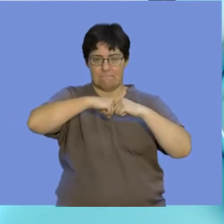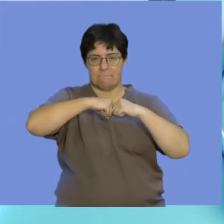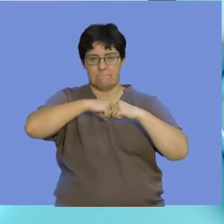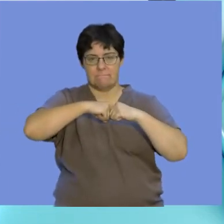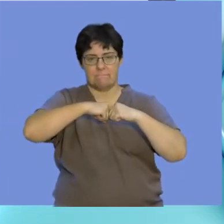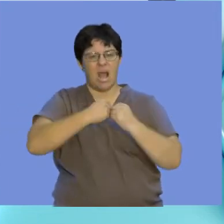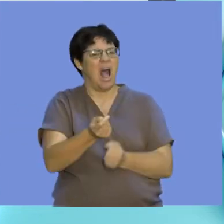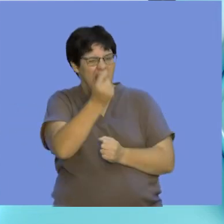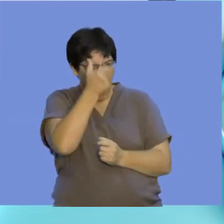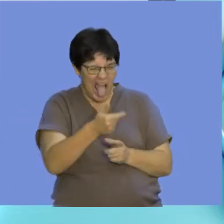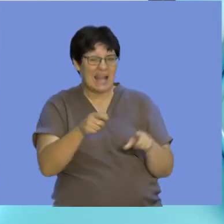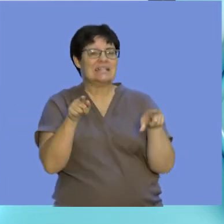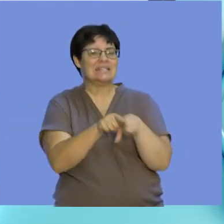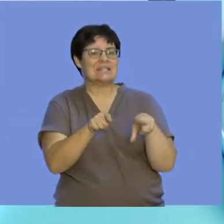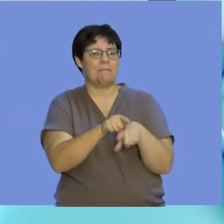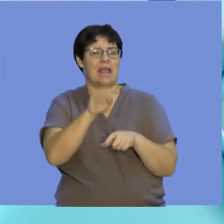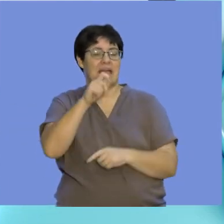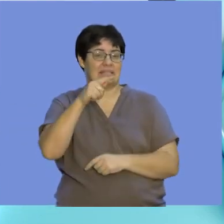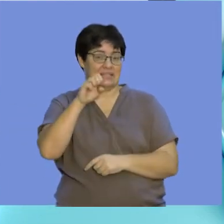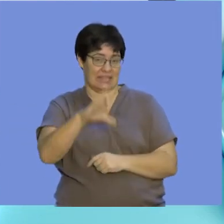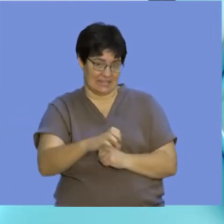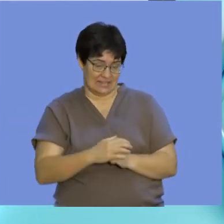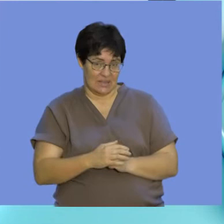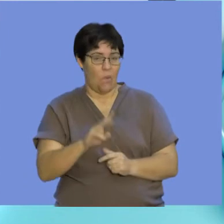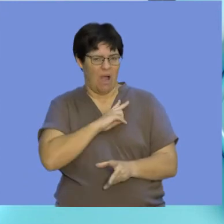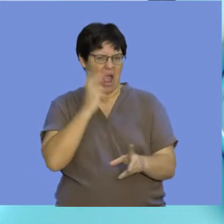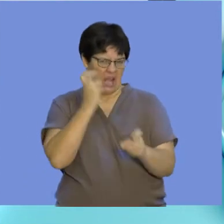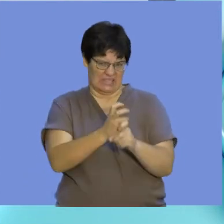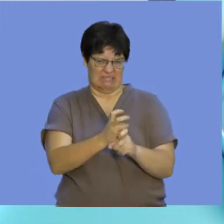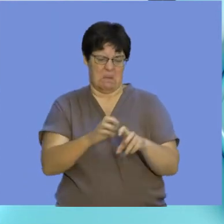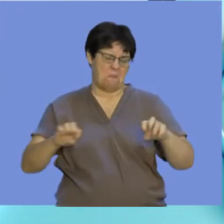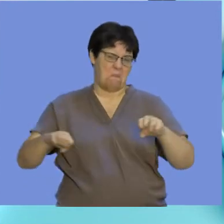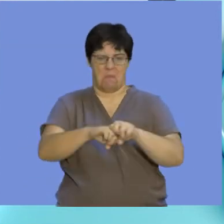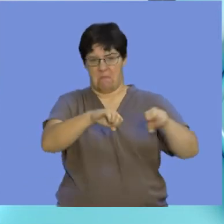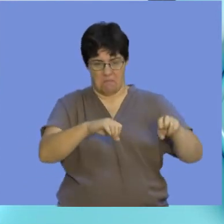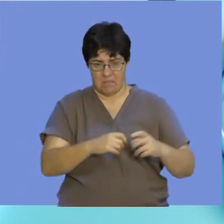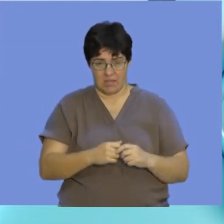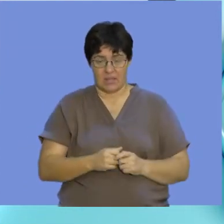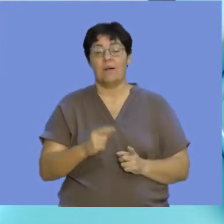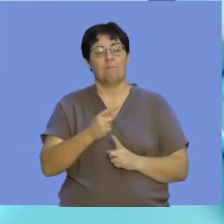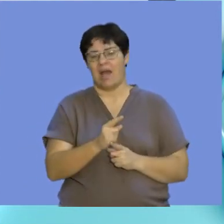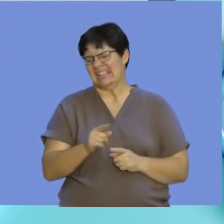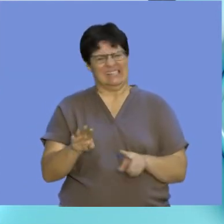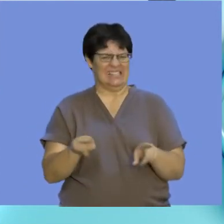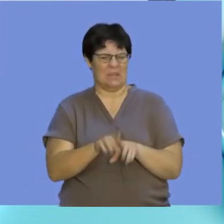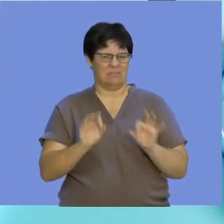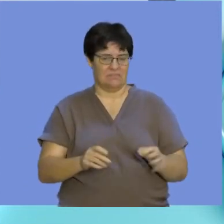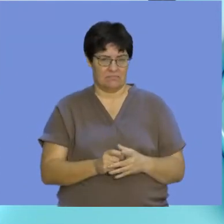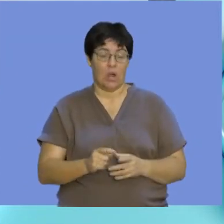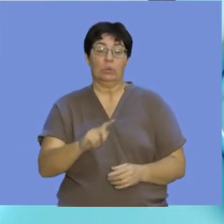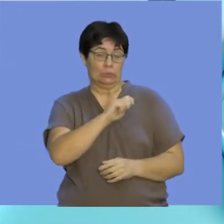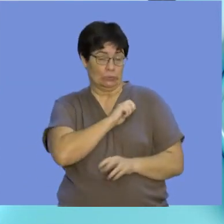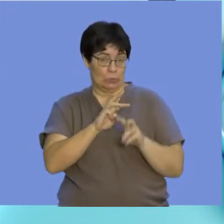close to an elastic collision because of how hard they are. But it's not quite. In the real